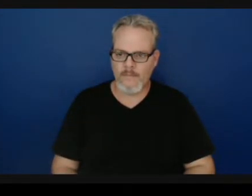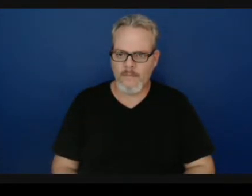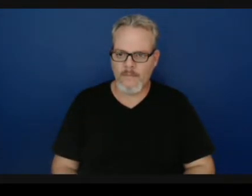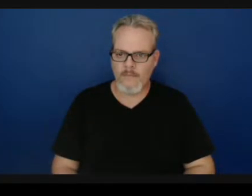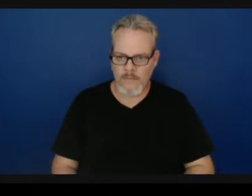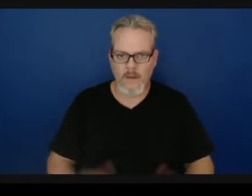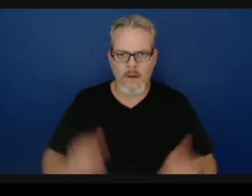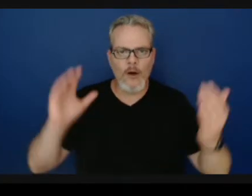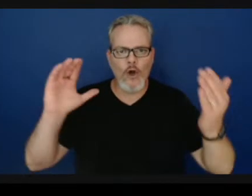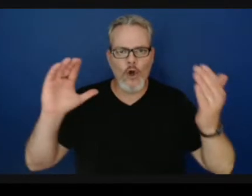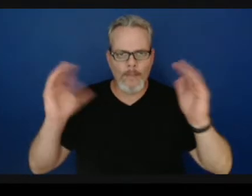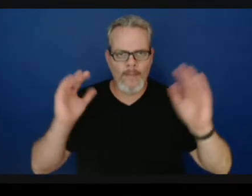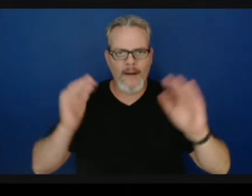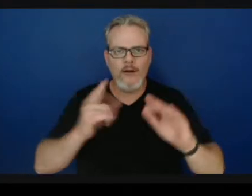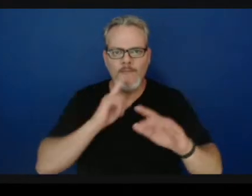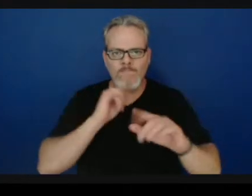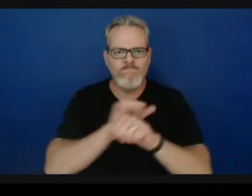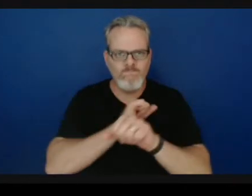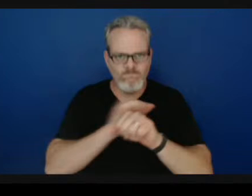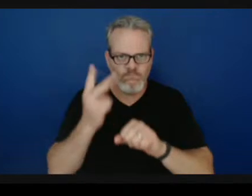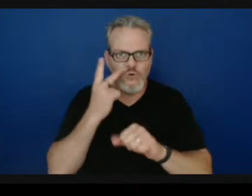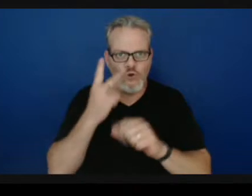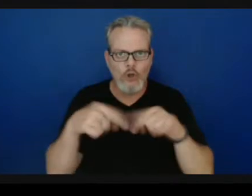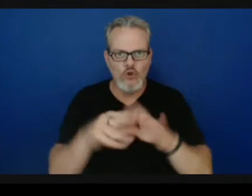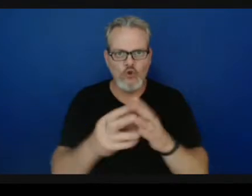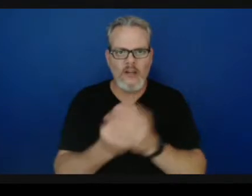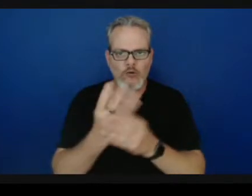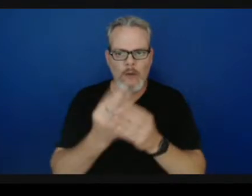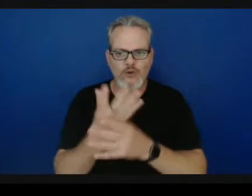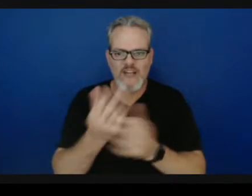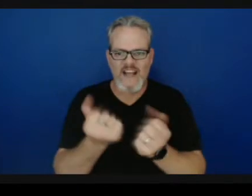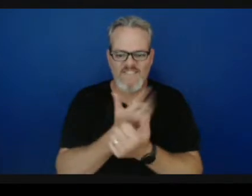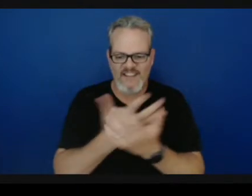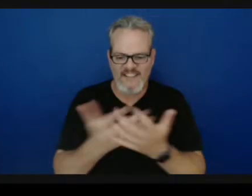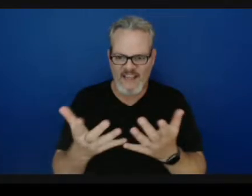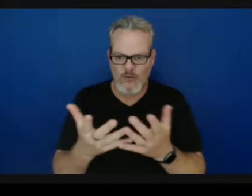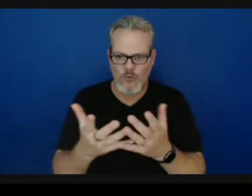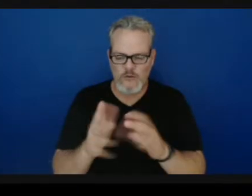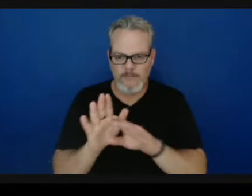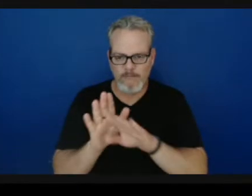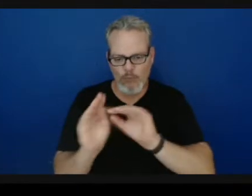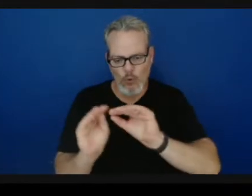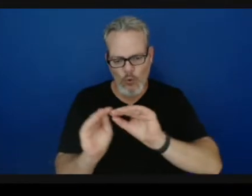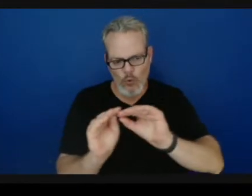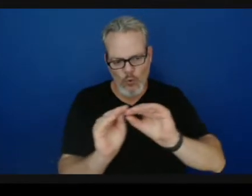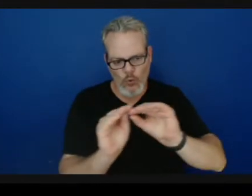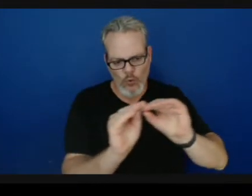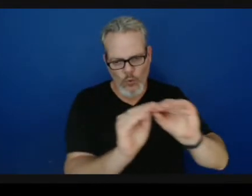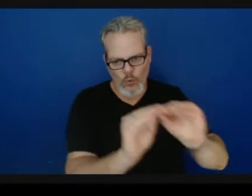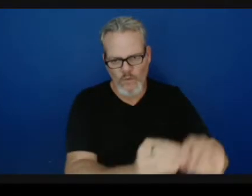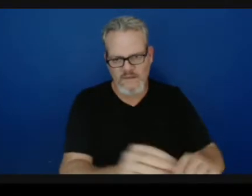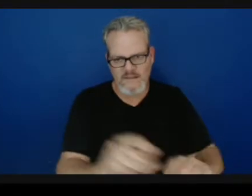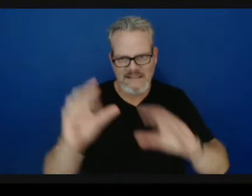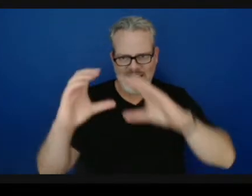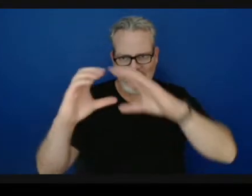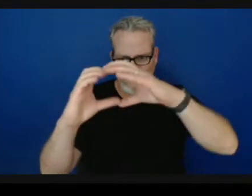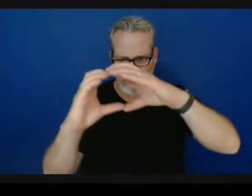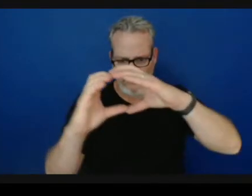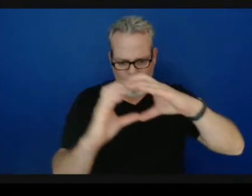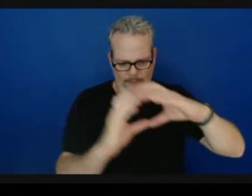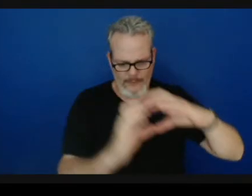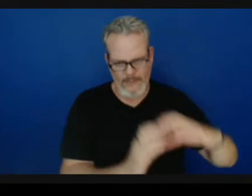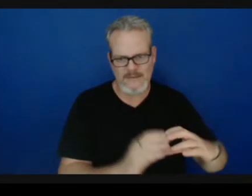eruption itself, where everything was flushed out and was opening all down through here. See how far it